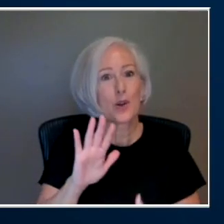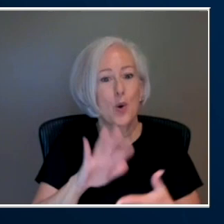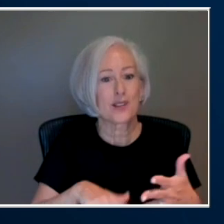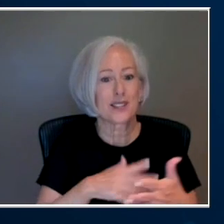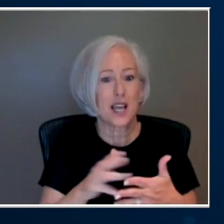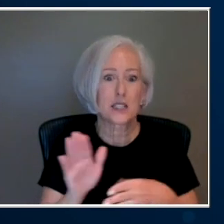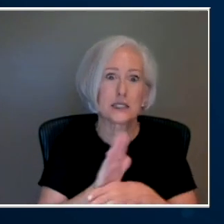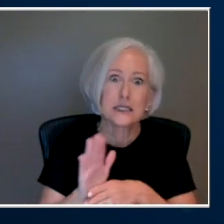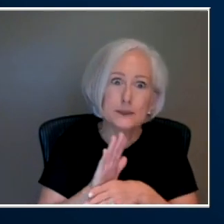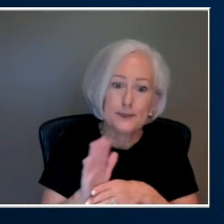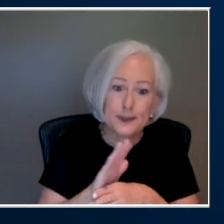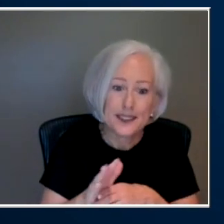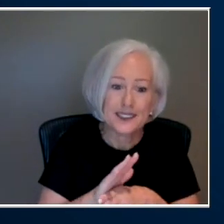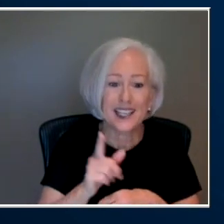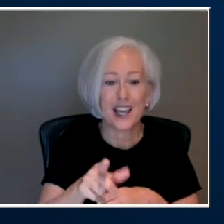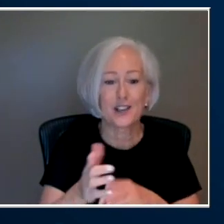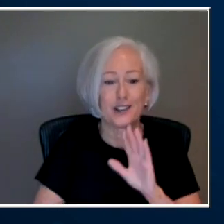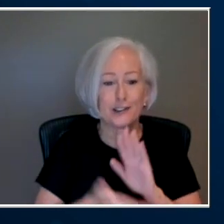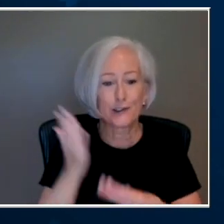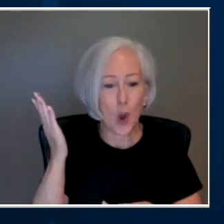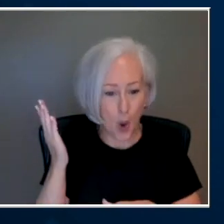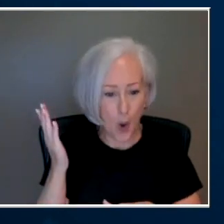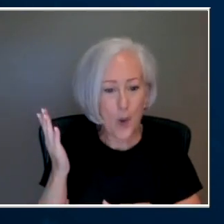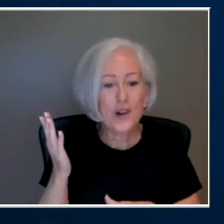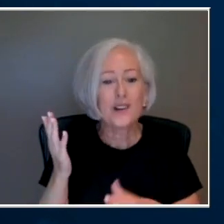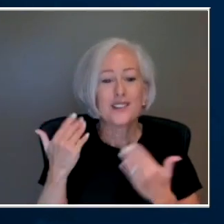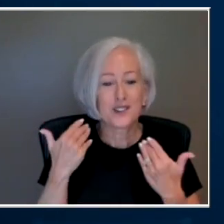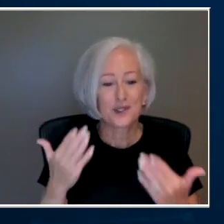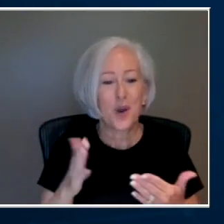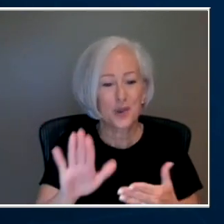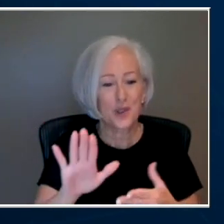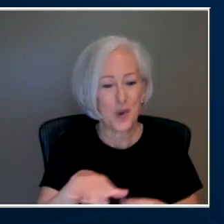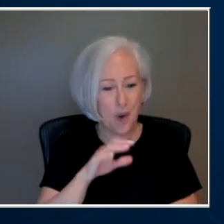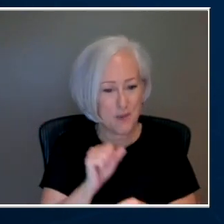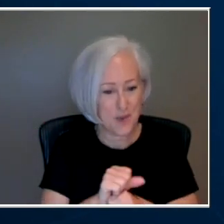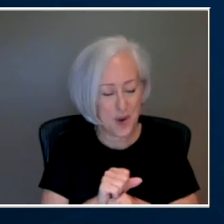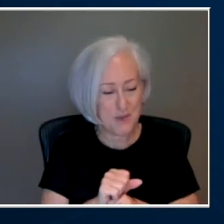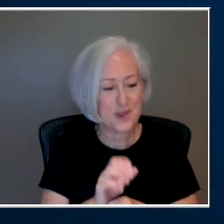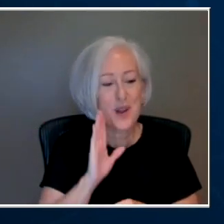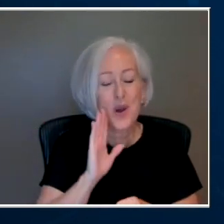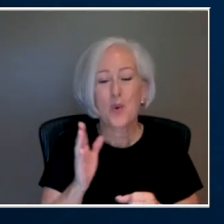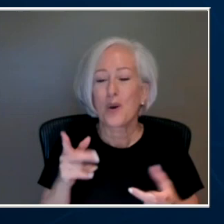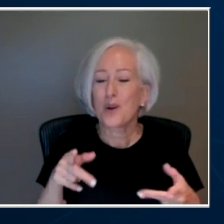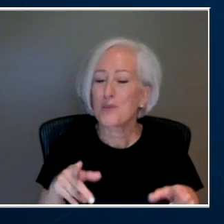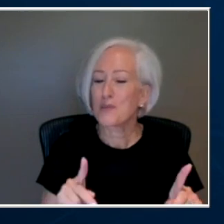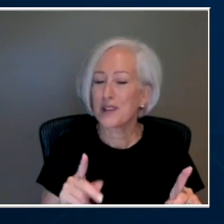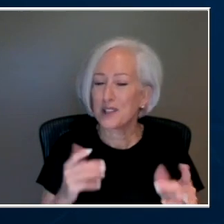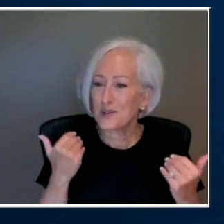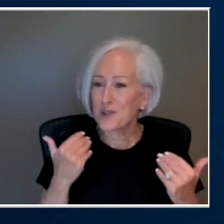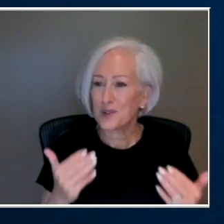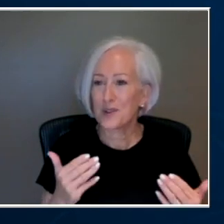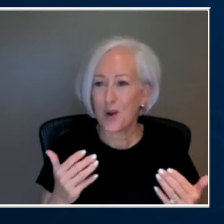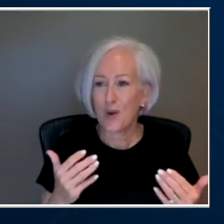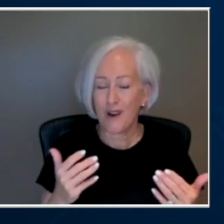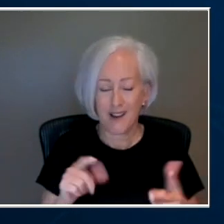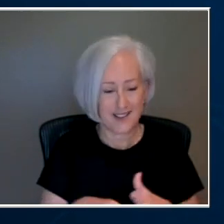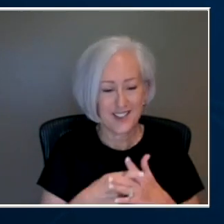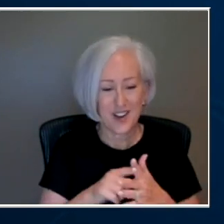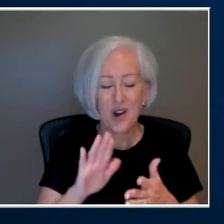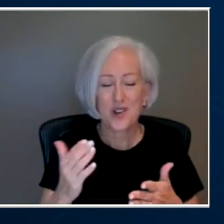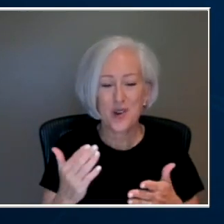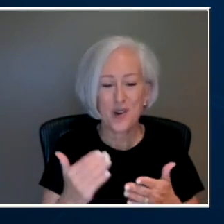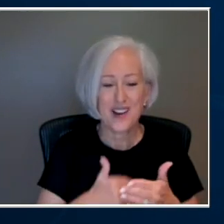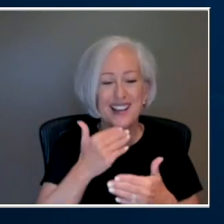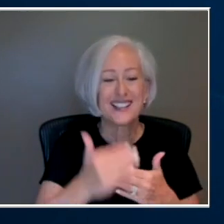Yes. You need to get going right now to make your appointment. Yes. Okay, so we're going to let you take off to your next act of